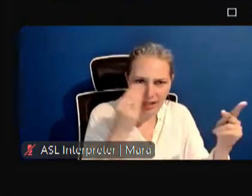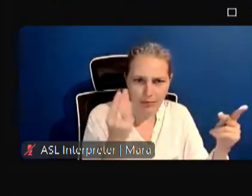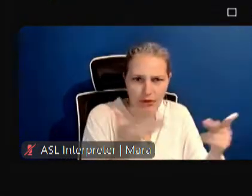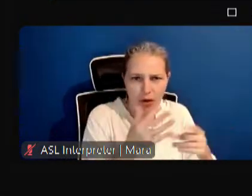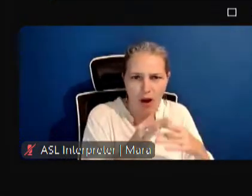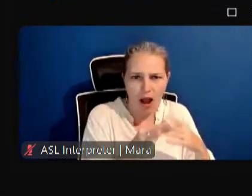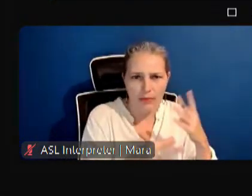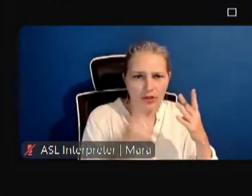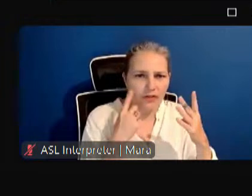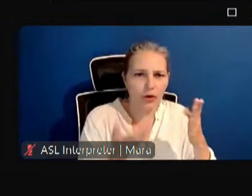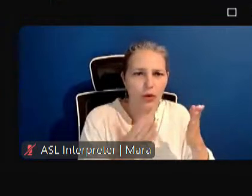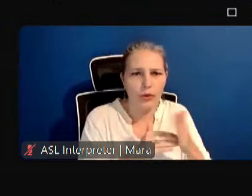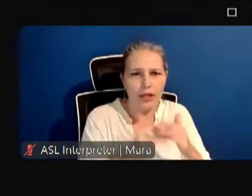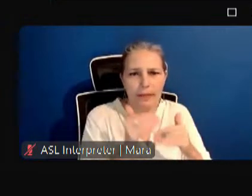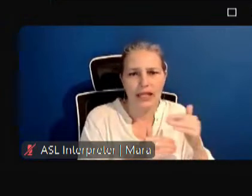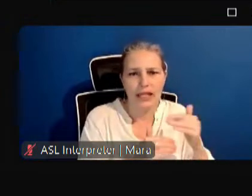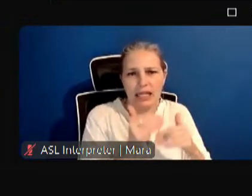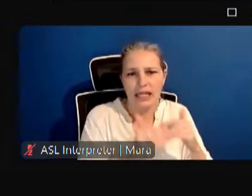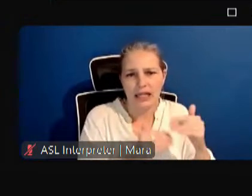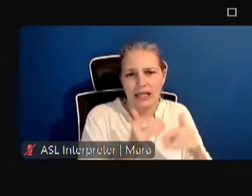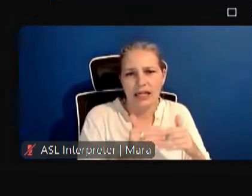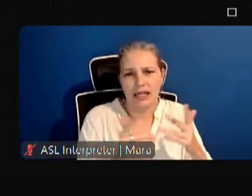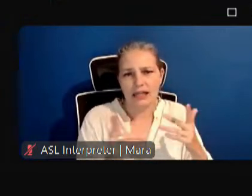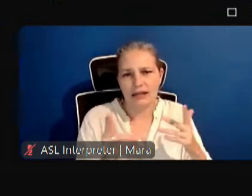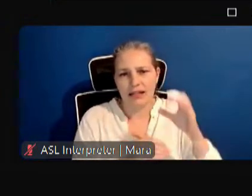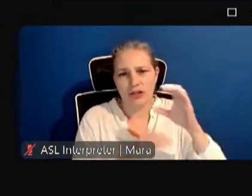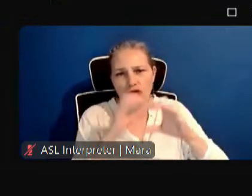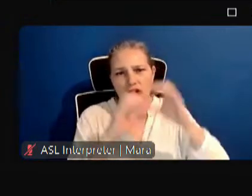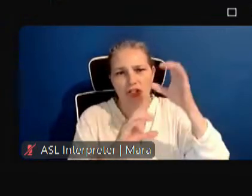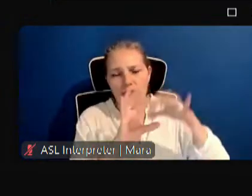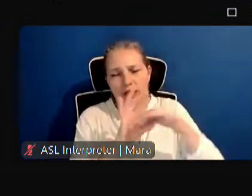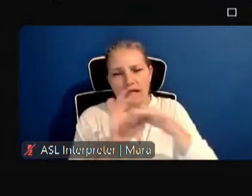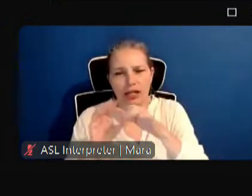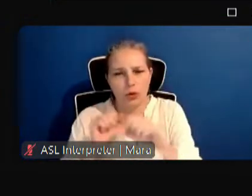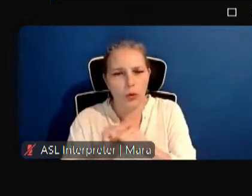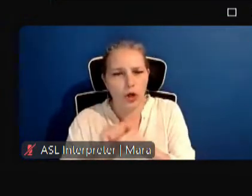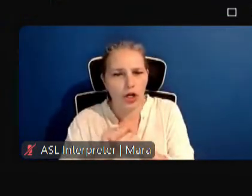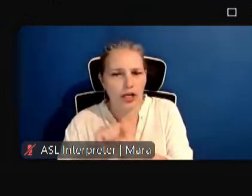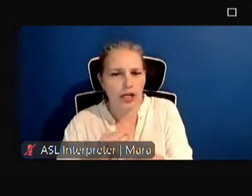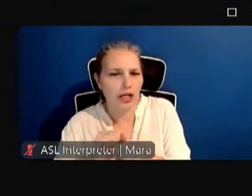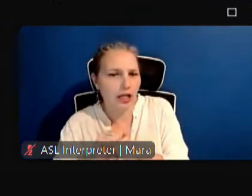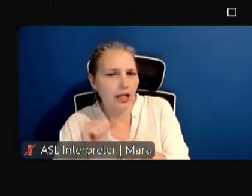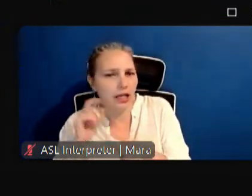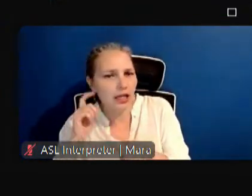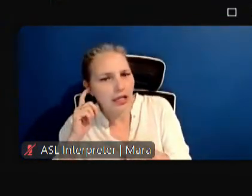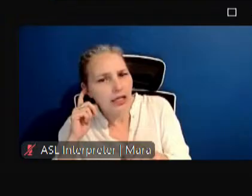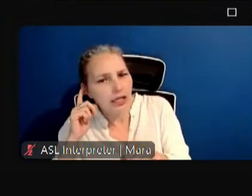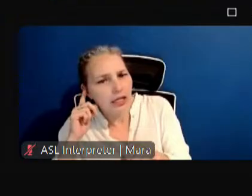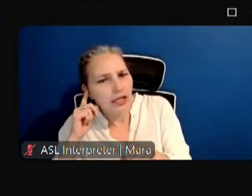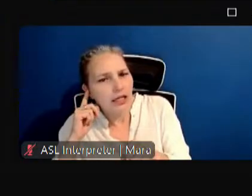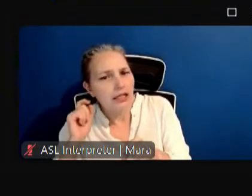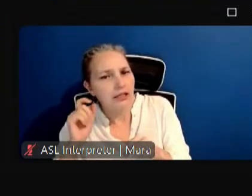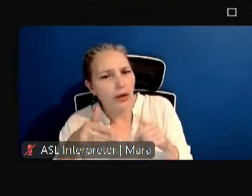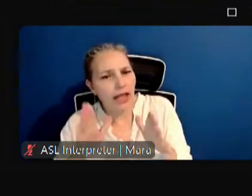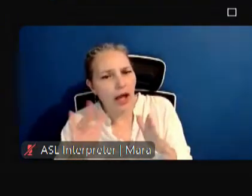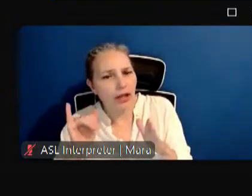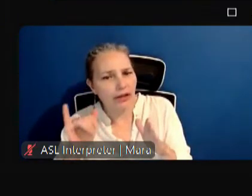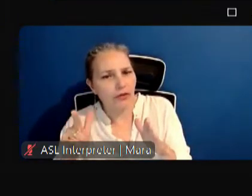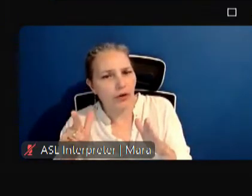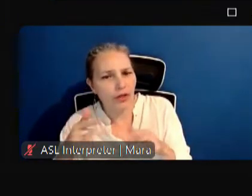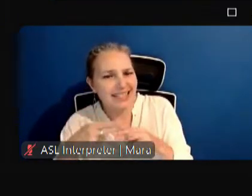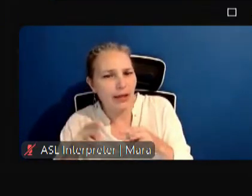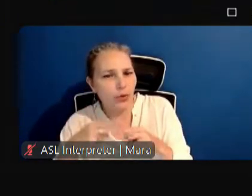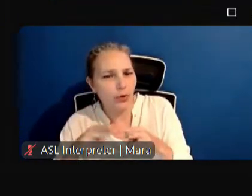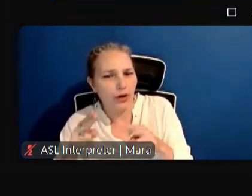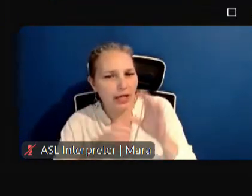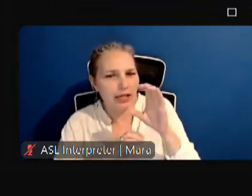construction related work. And the code does provide allowances for that under temporary construction signs once a building permit